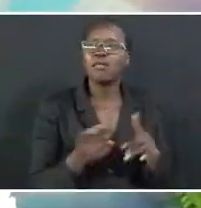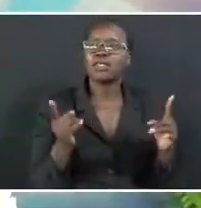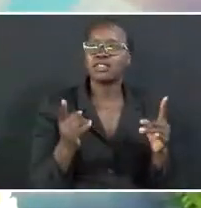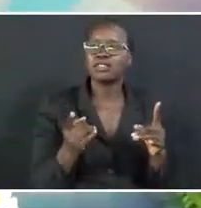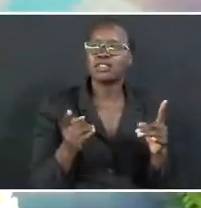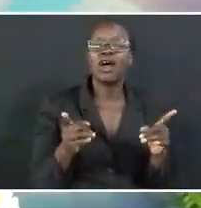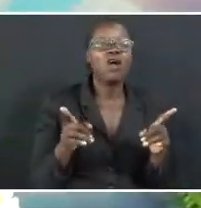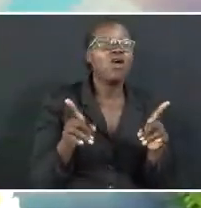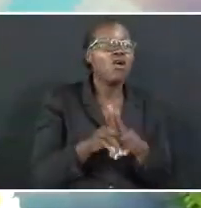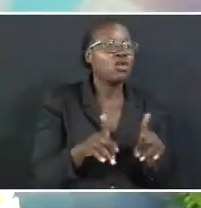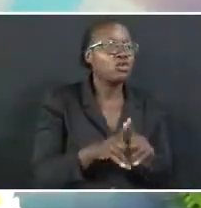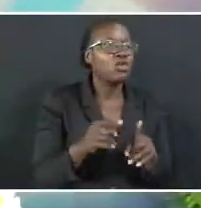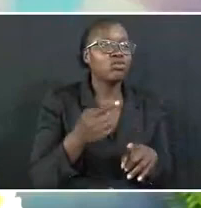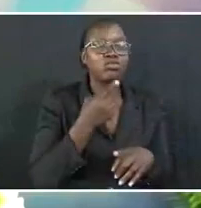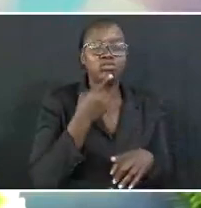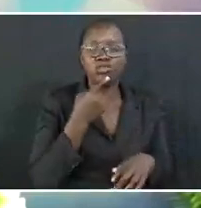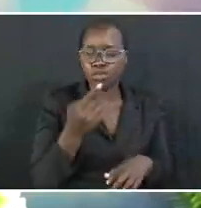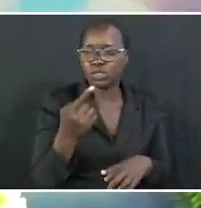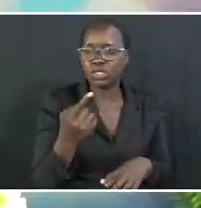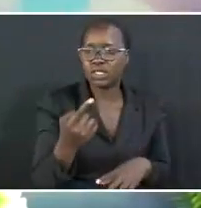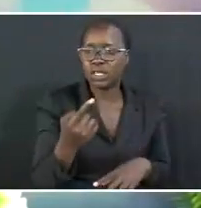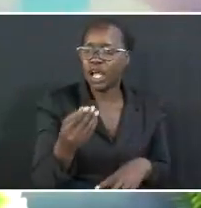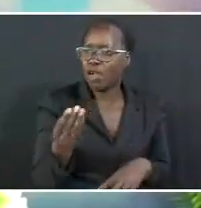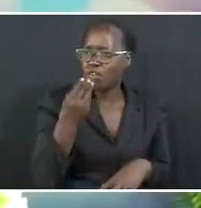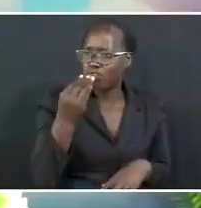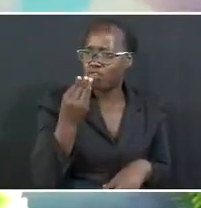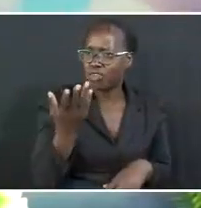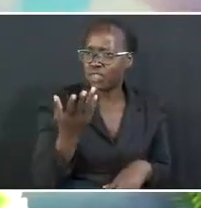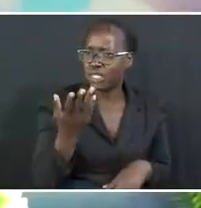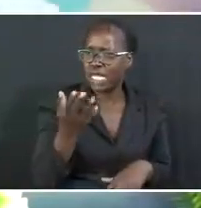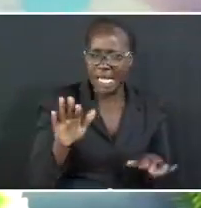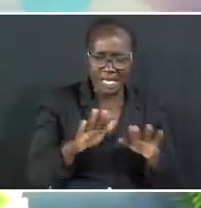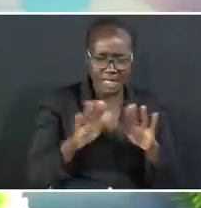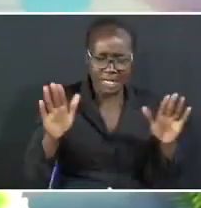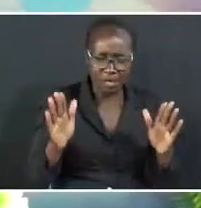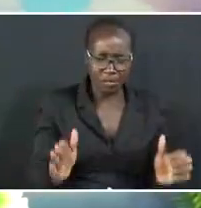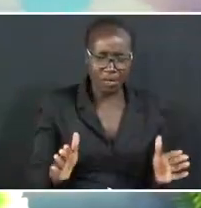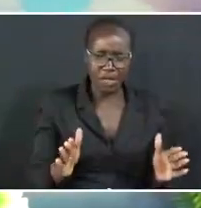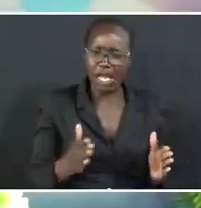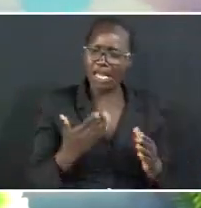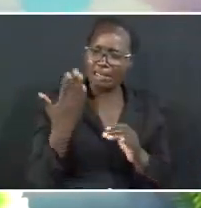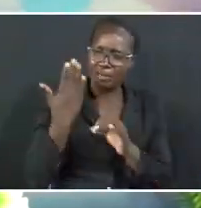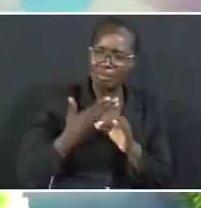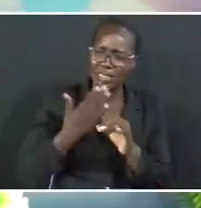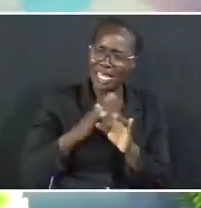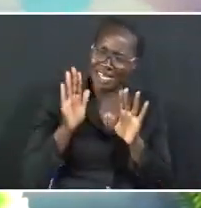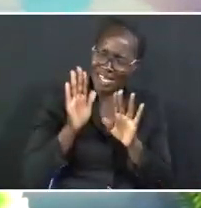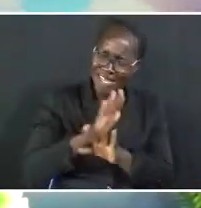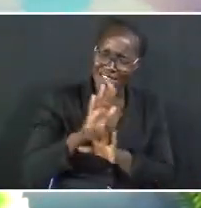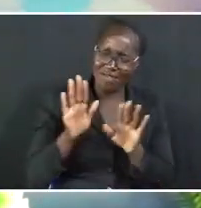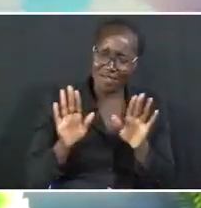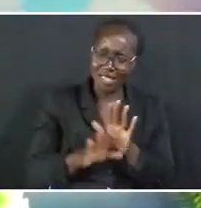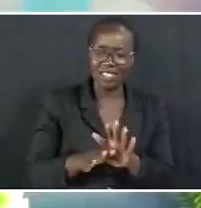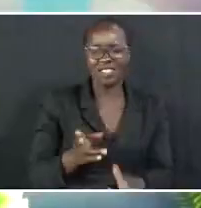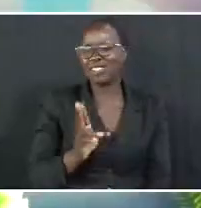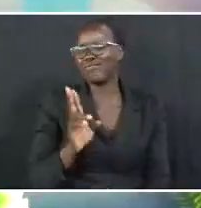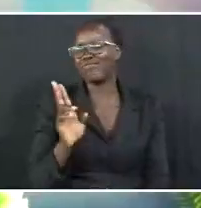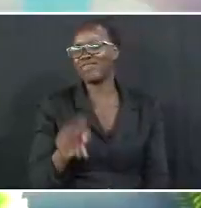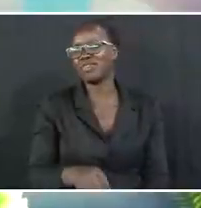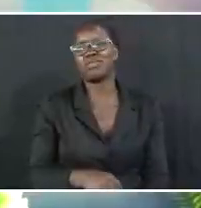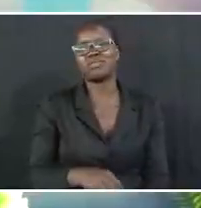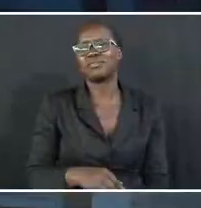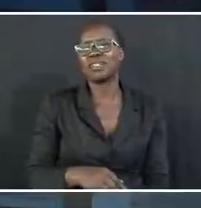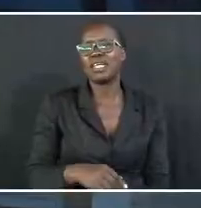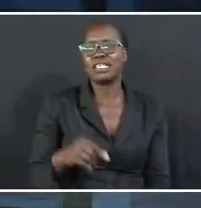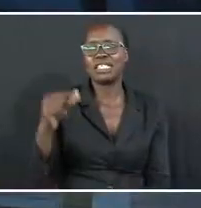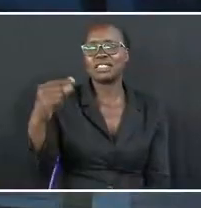they were even told to, like, they were given food, a whole table of meat and everything. And they said they wanted